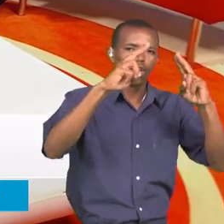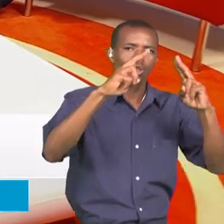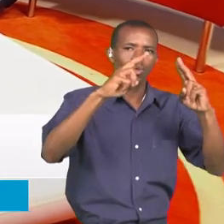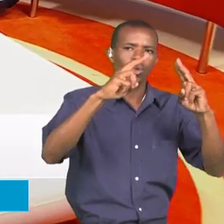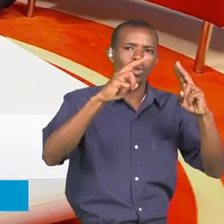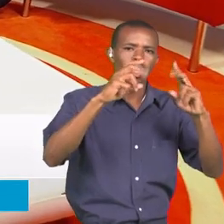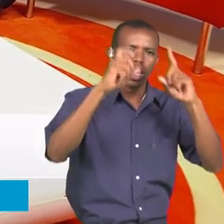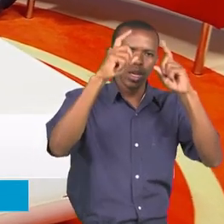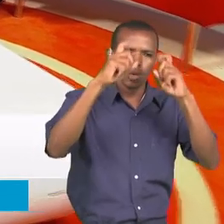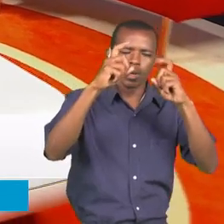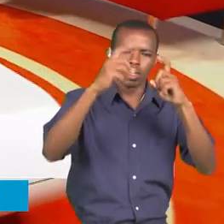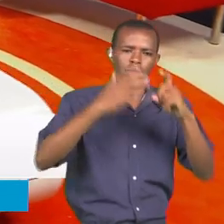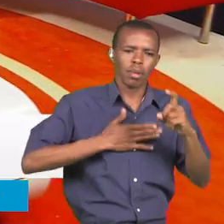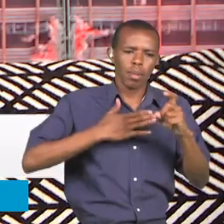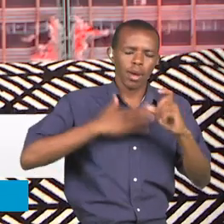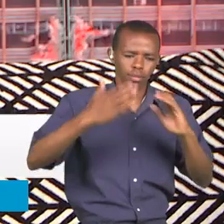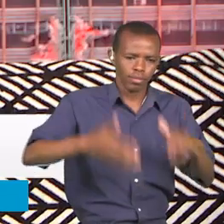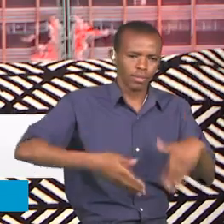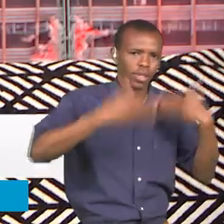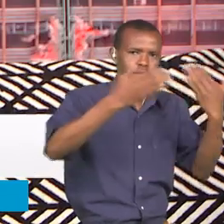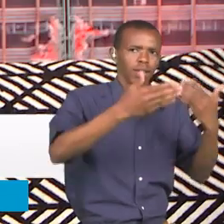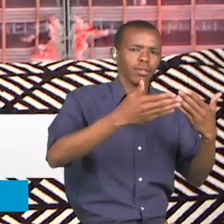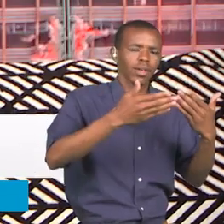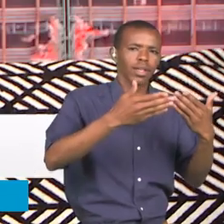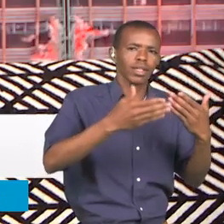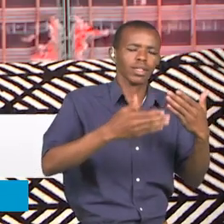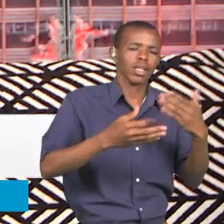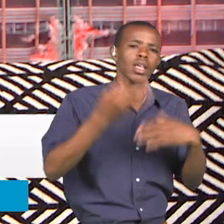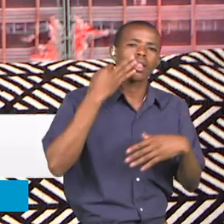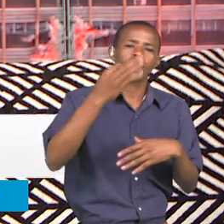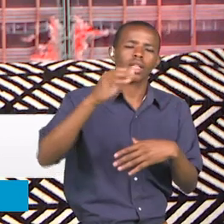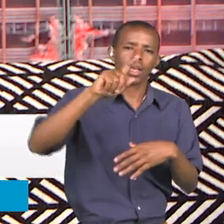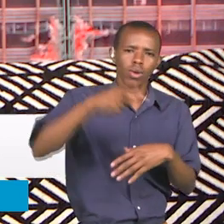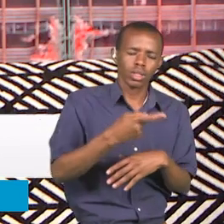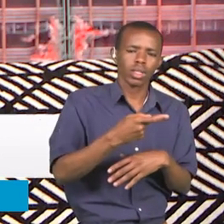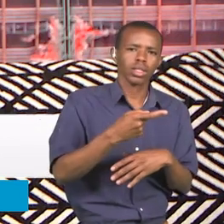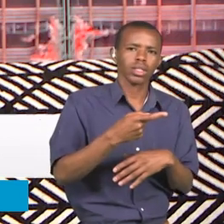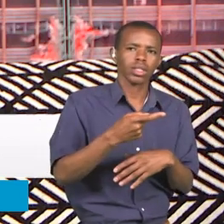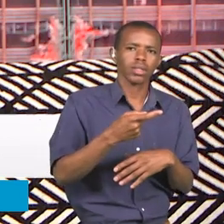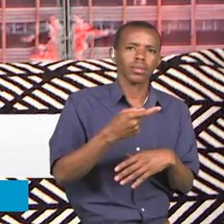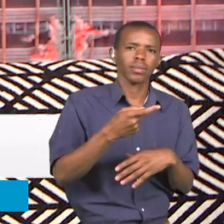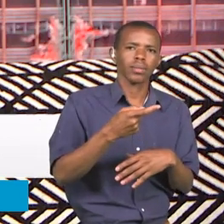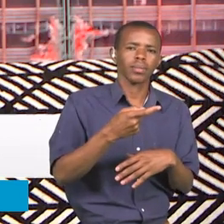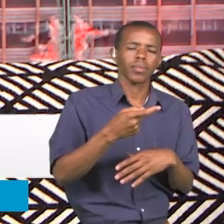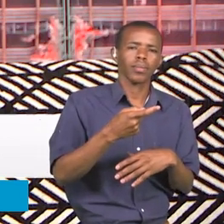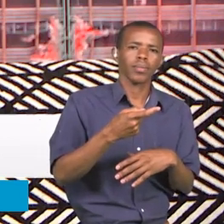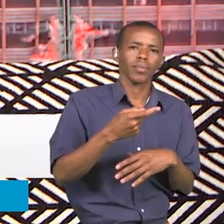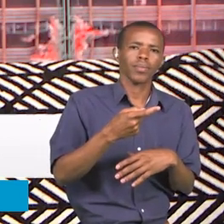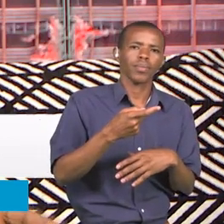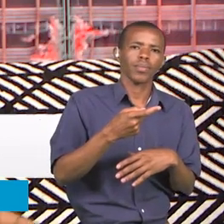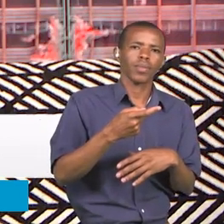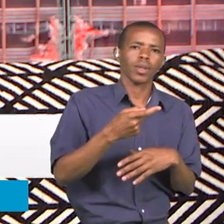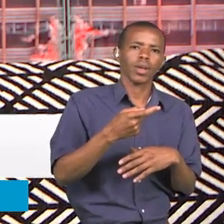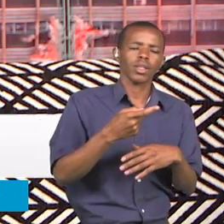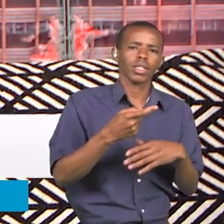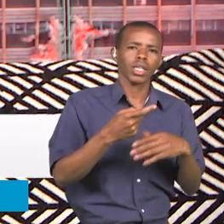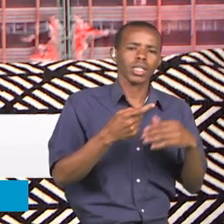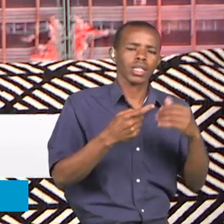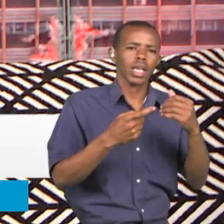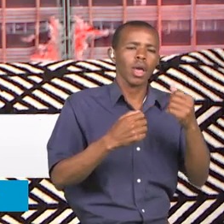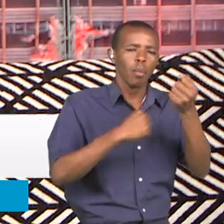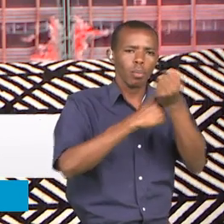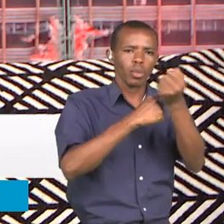my image has brought to you. Okay. So it was 300,000 just on the arm of breach of property